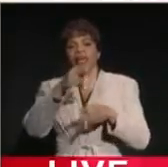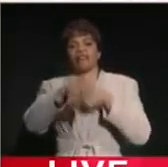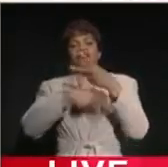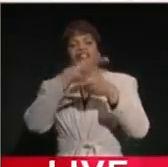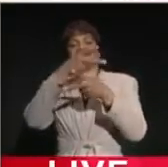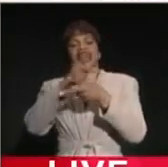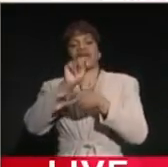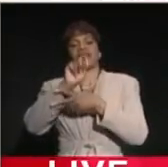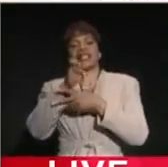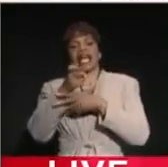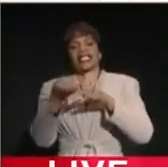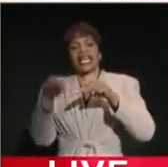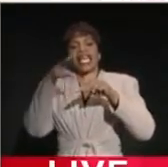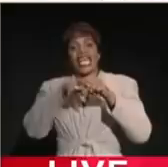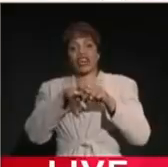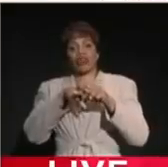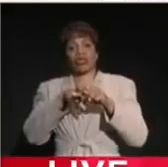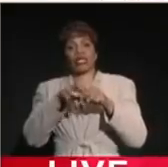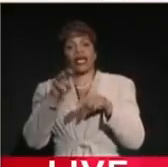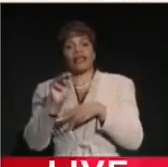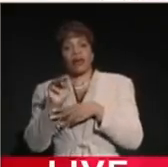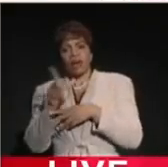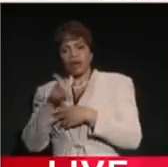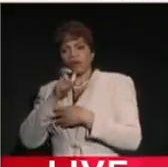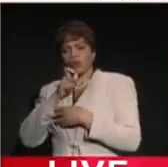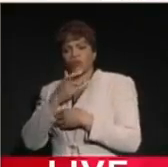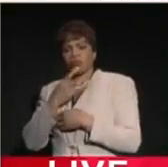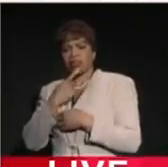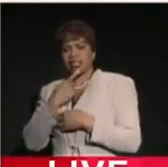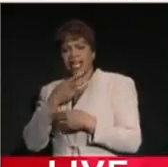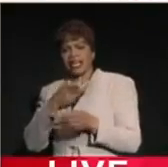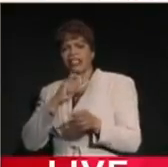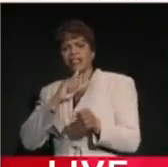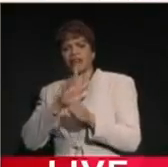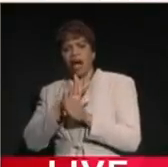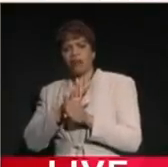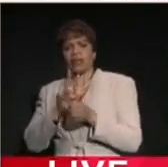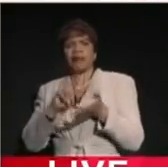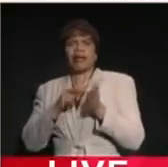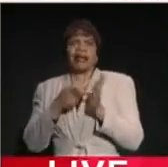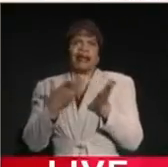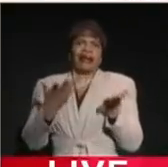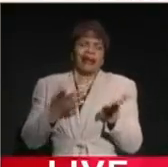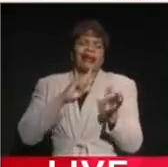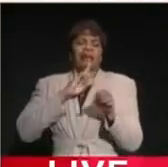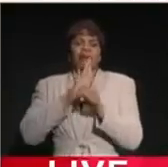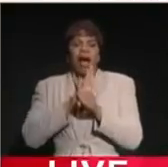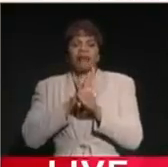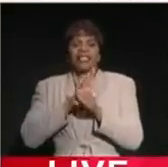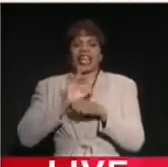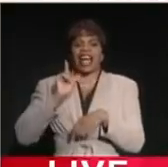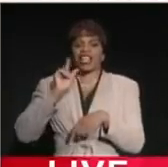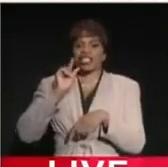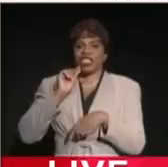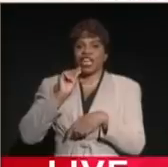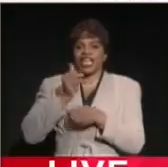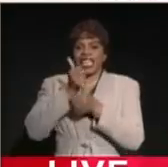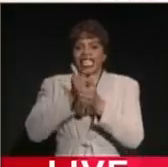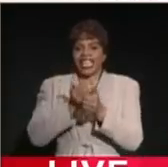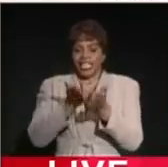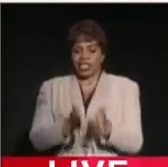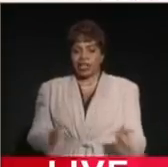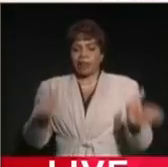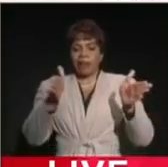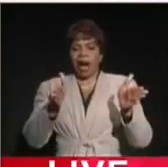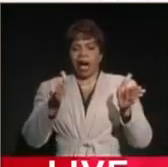is promising you. It is like promising a chicken in every pot. It's not going to happen. It's a fantasy, and people in New